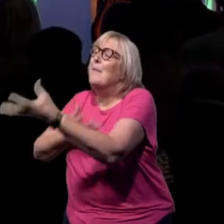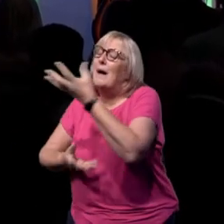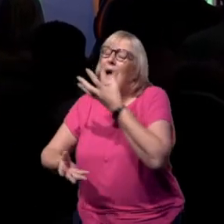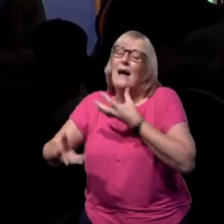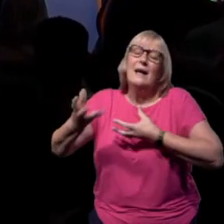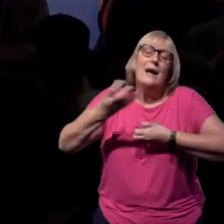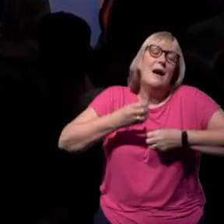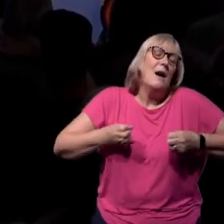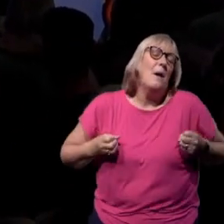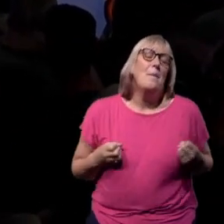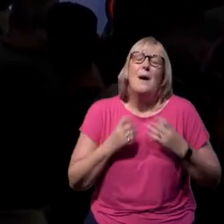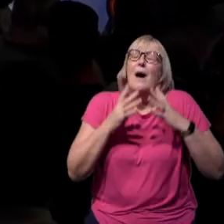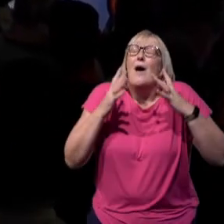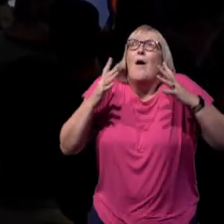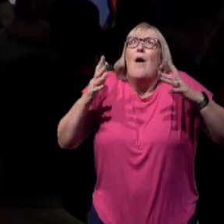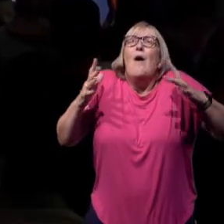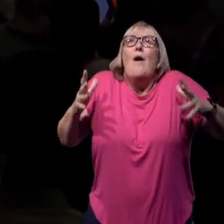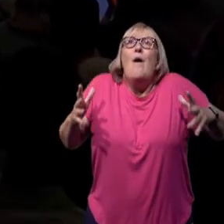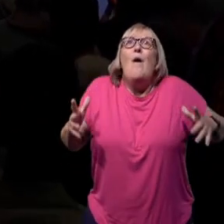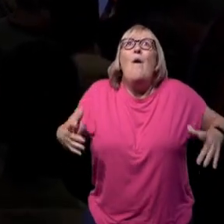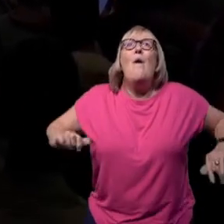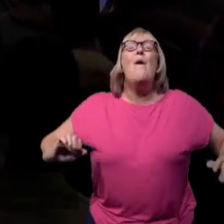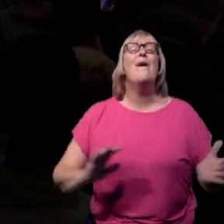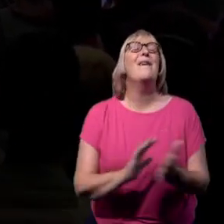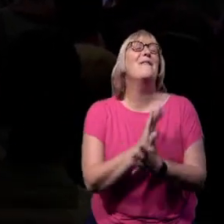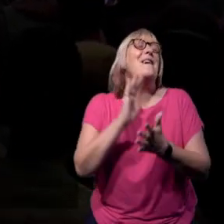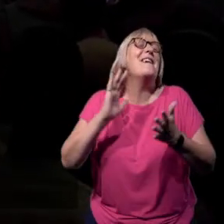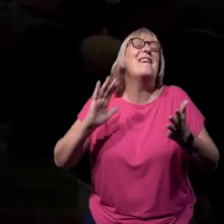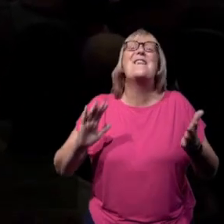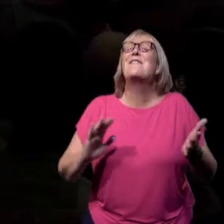and my cup it